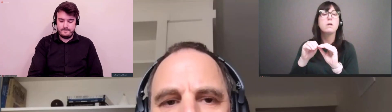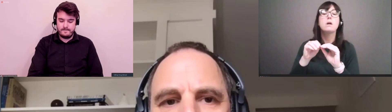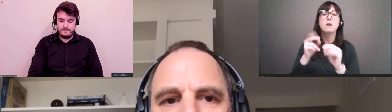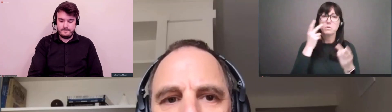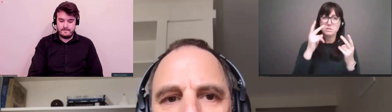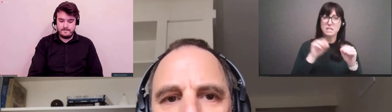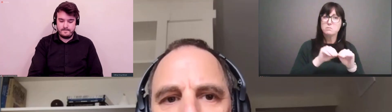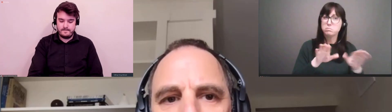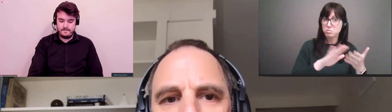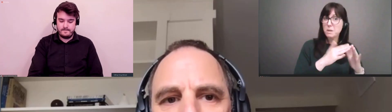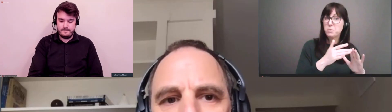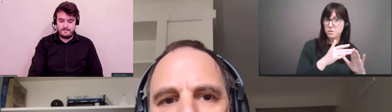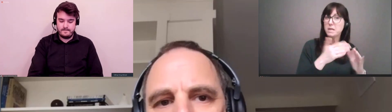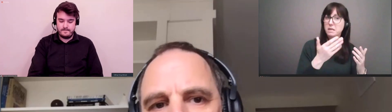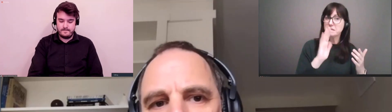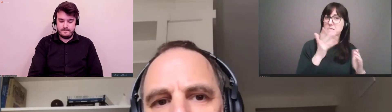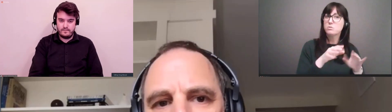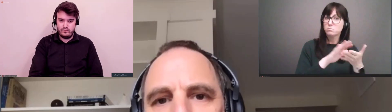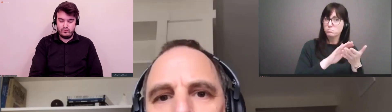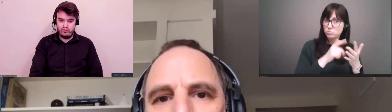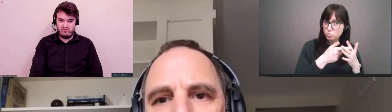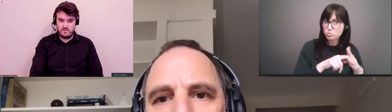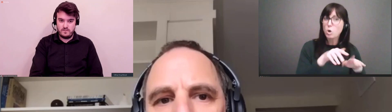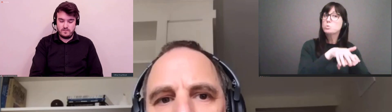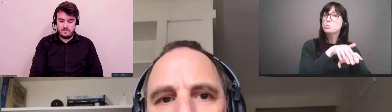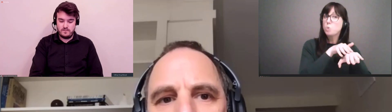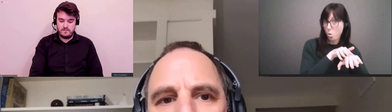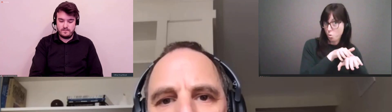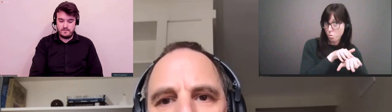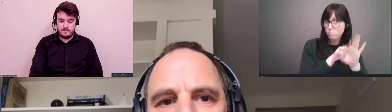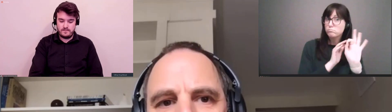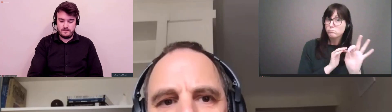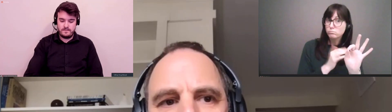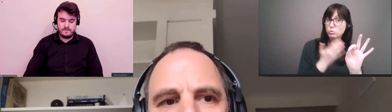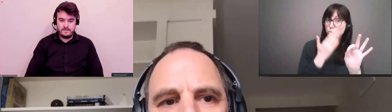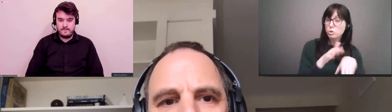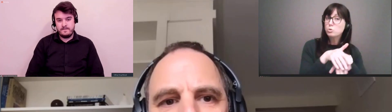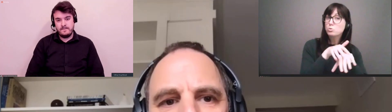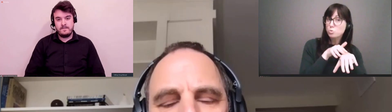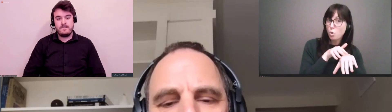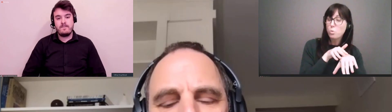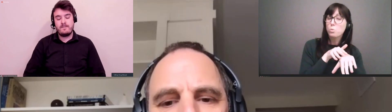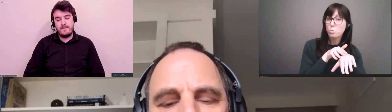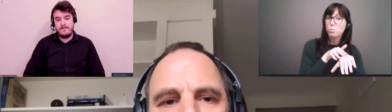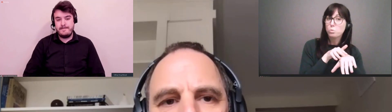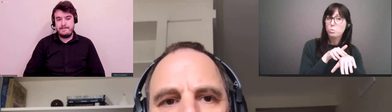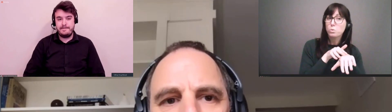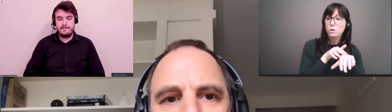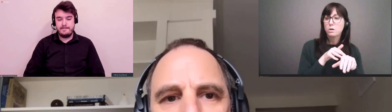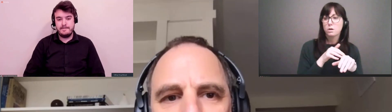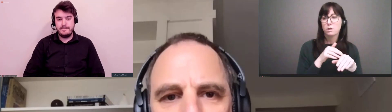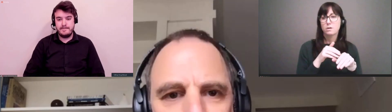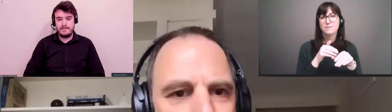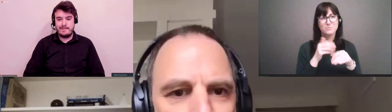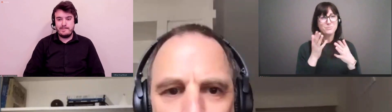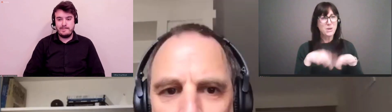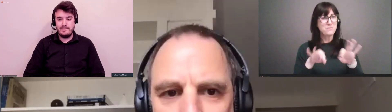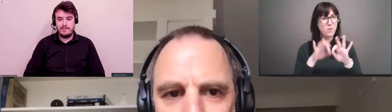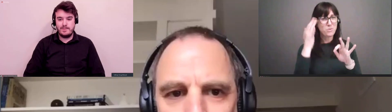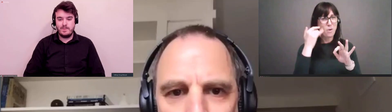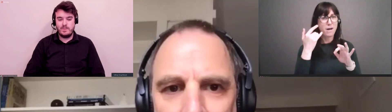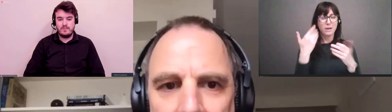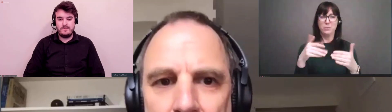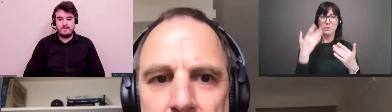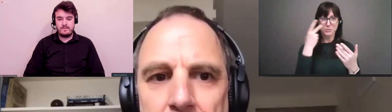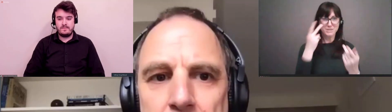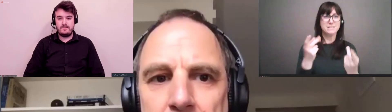well. So it's slowing, and that's definitely a reflection of physical distancing. We can see